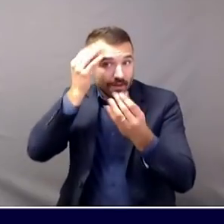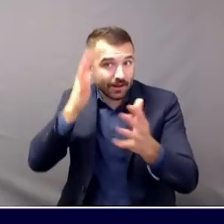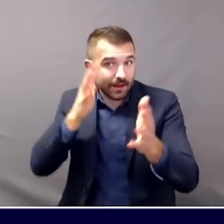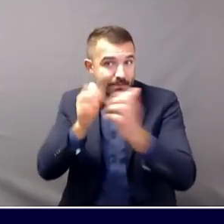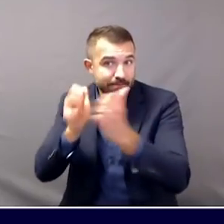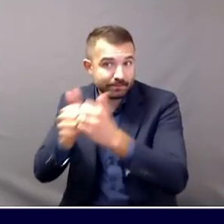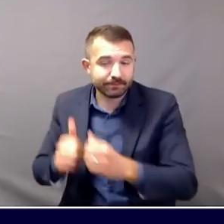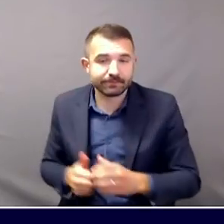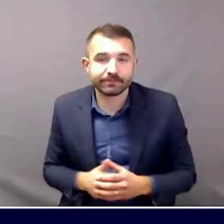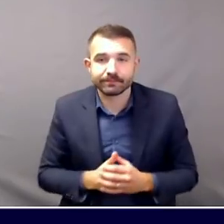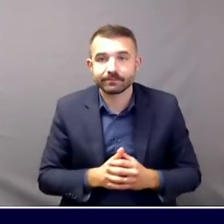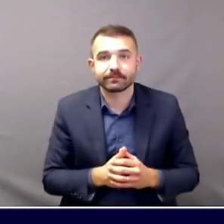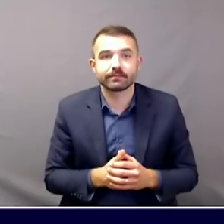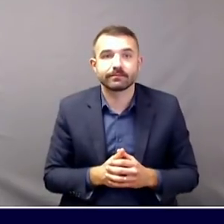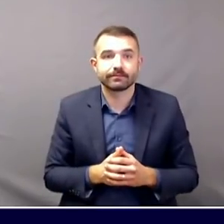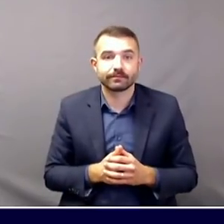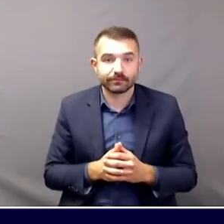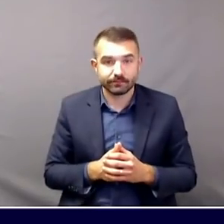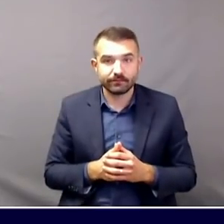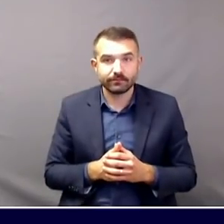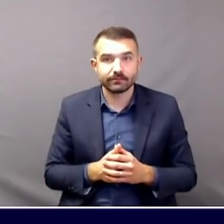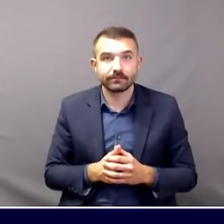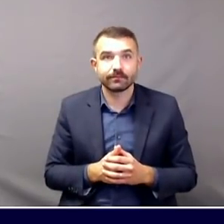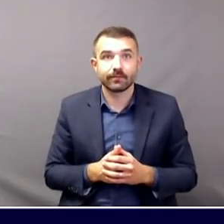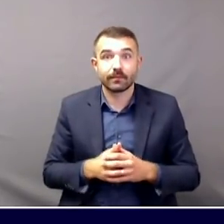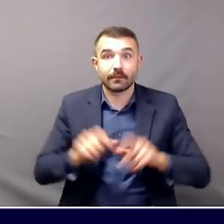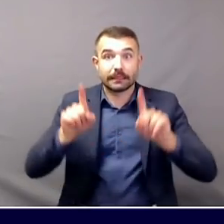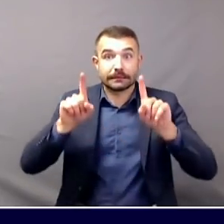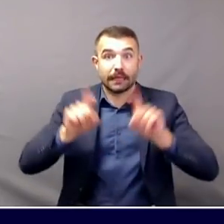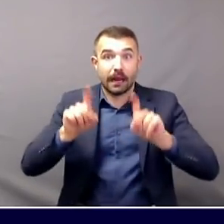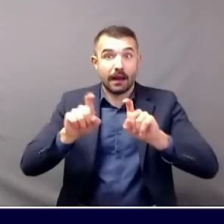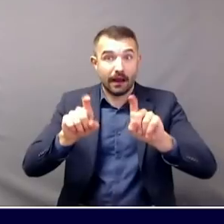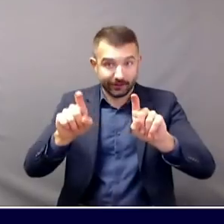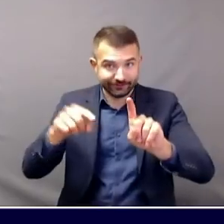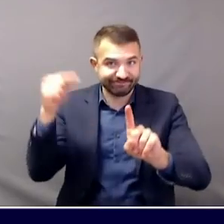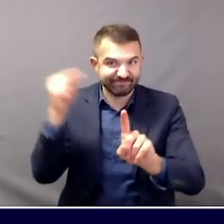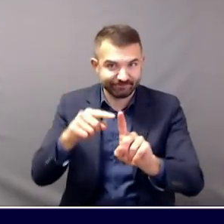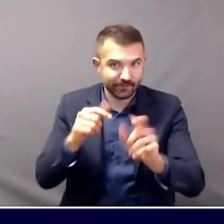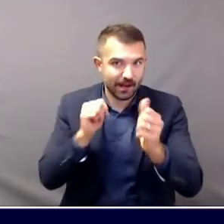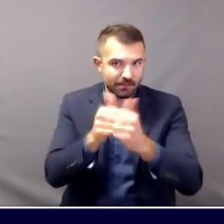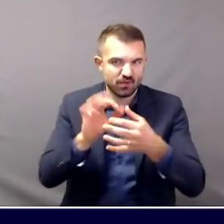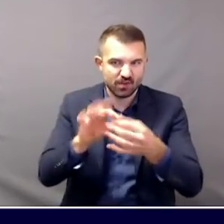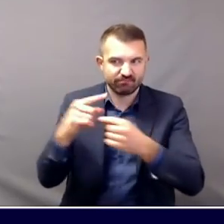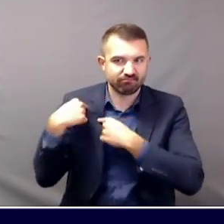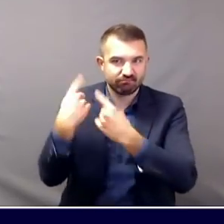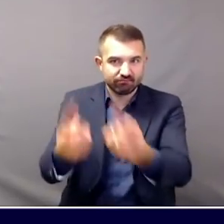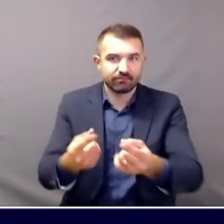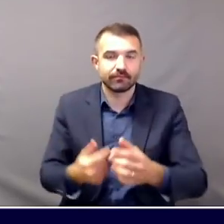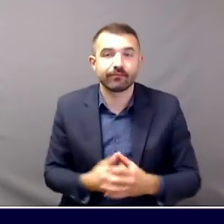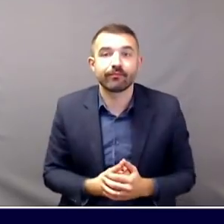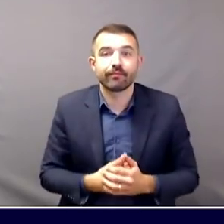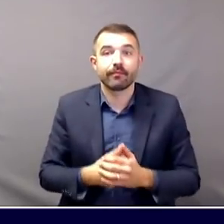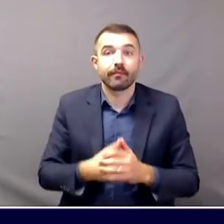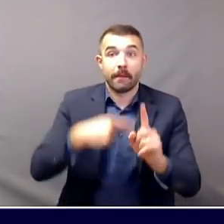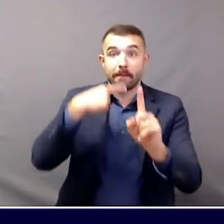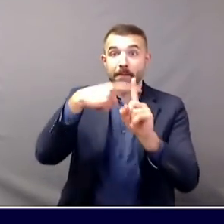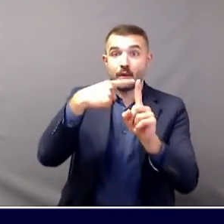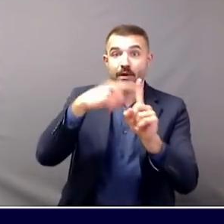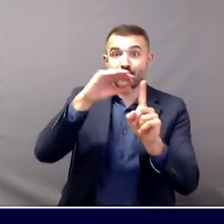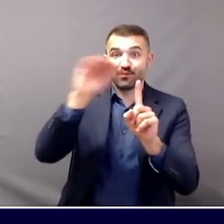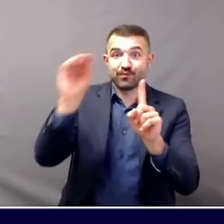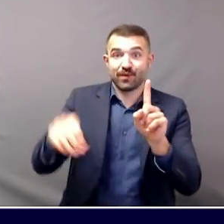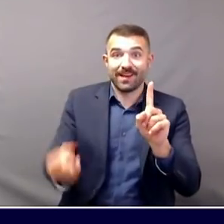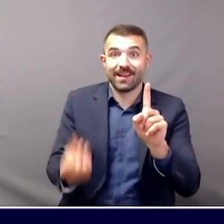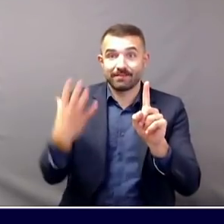updates on where we are with respect to testing. Right now, the positivity rate across the state of Maine for